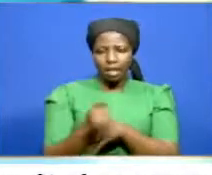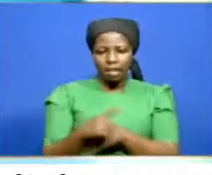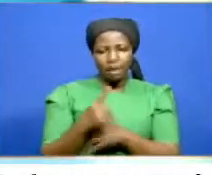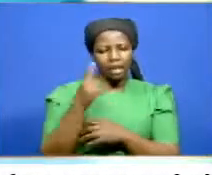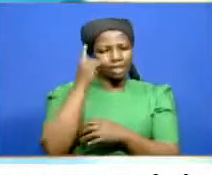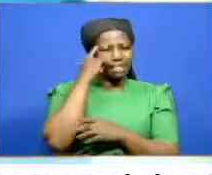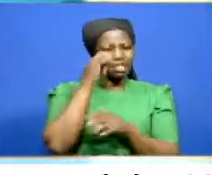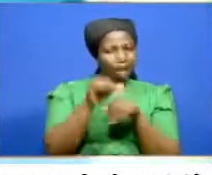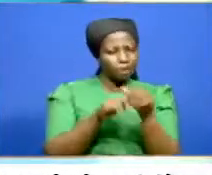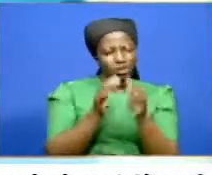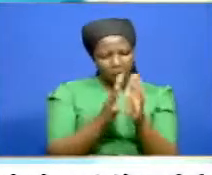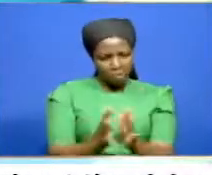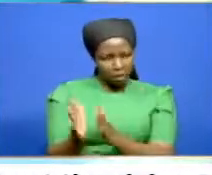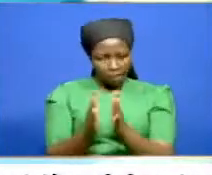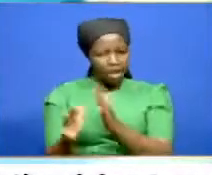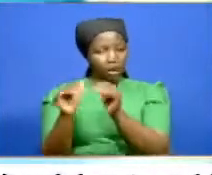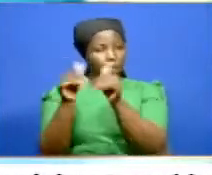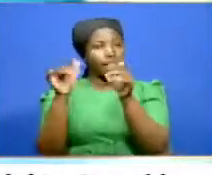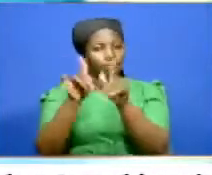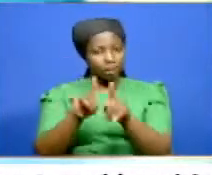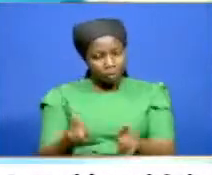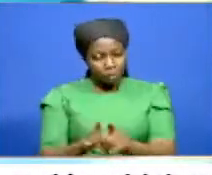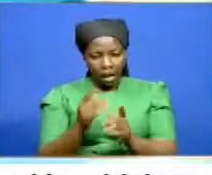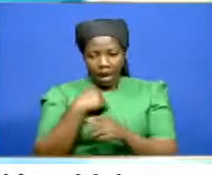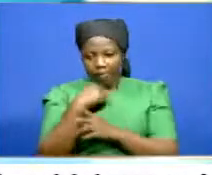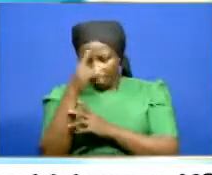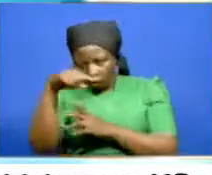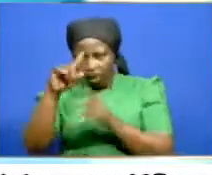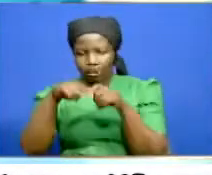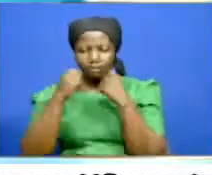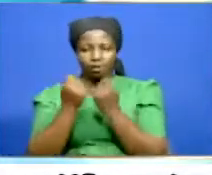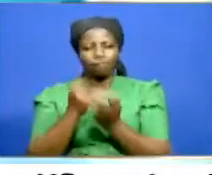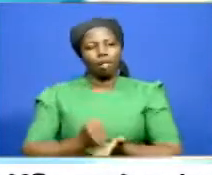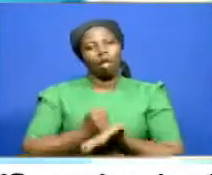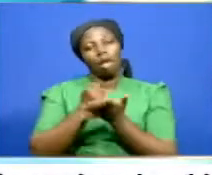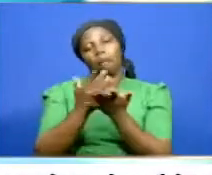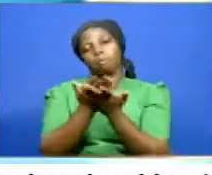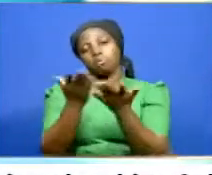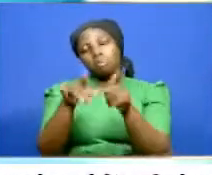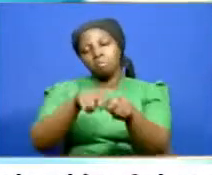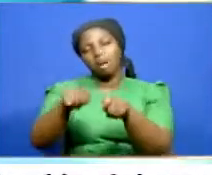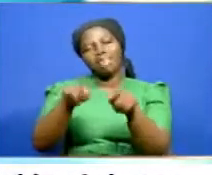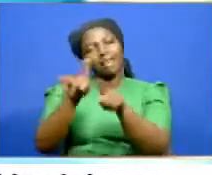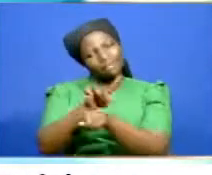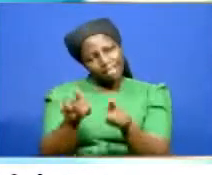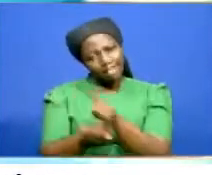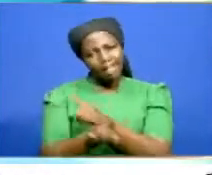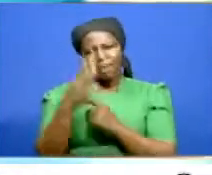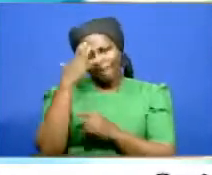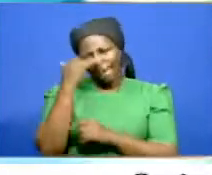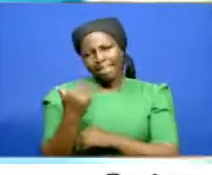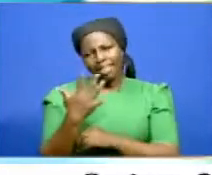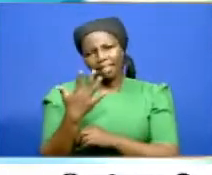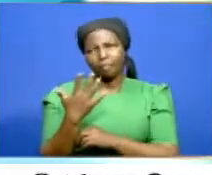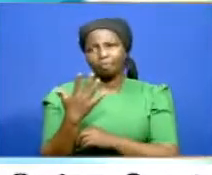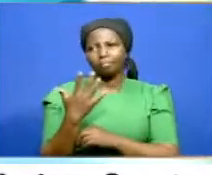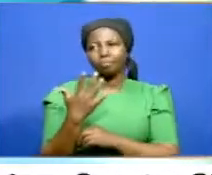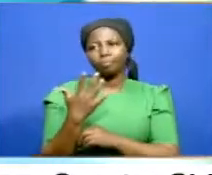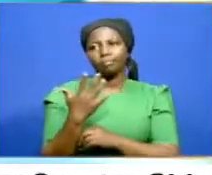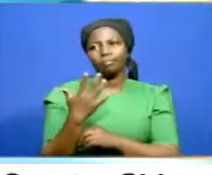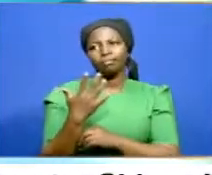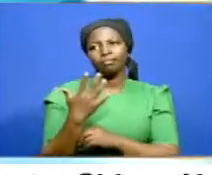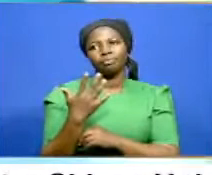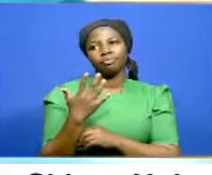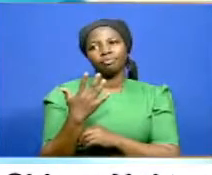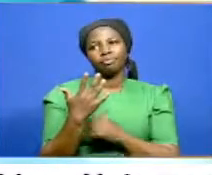putting your structures right, and just having also the right team to help you manage the whole affairs, because again, alone, of course, I can't do